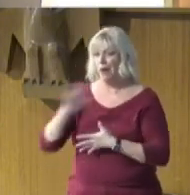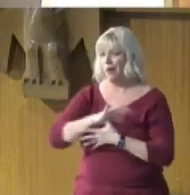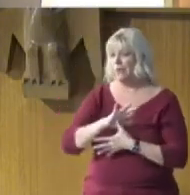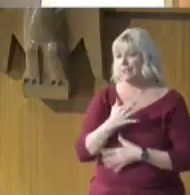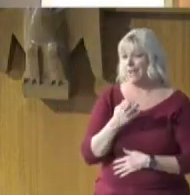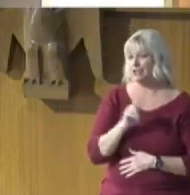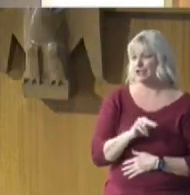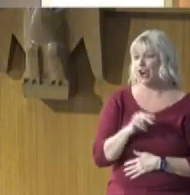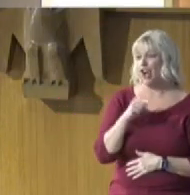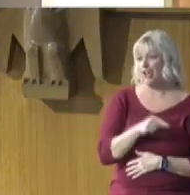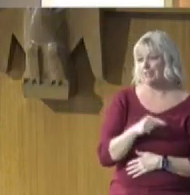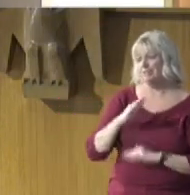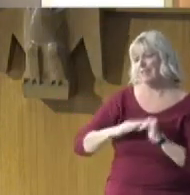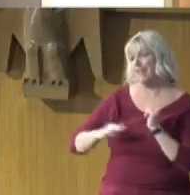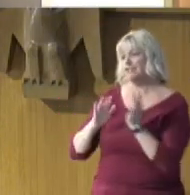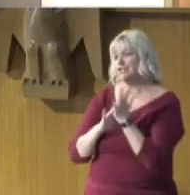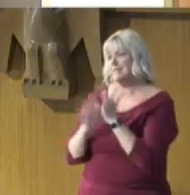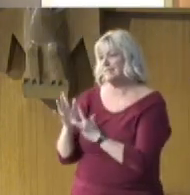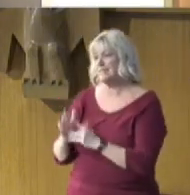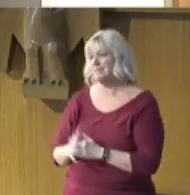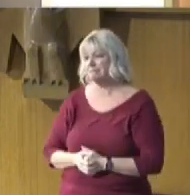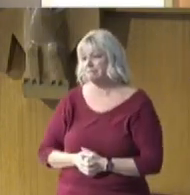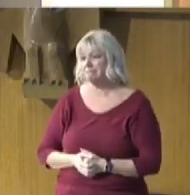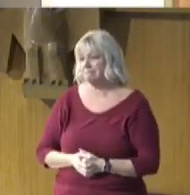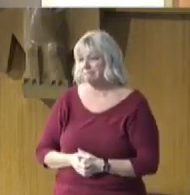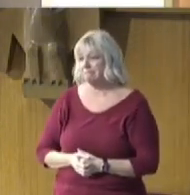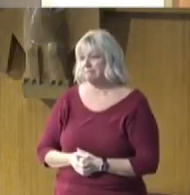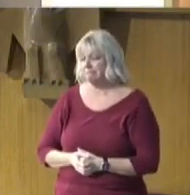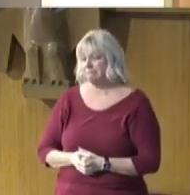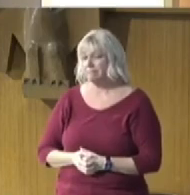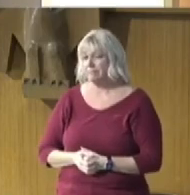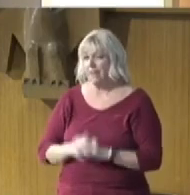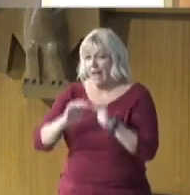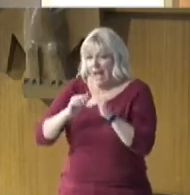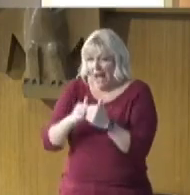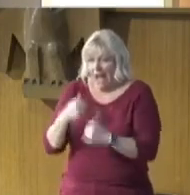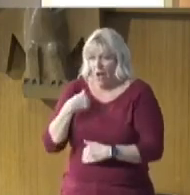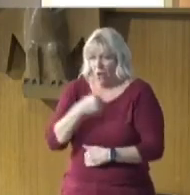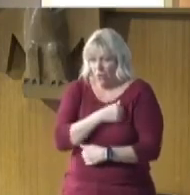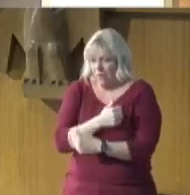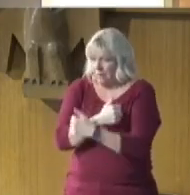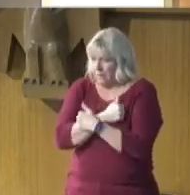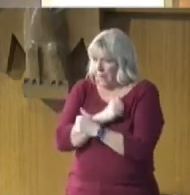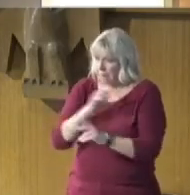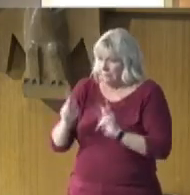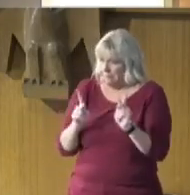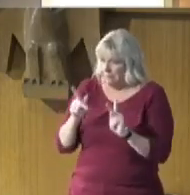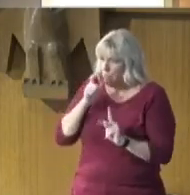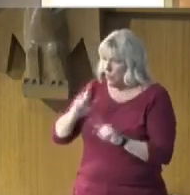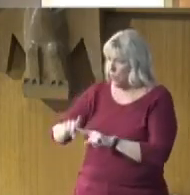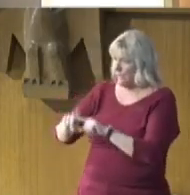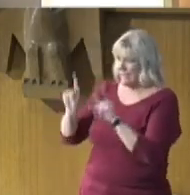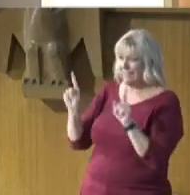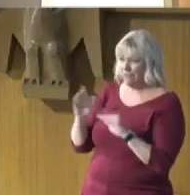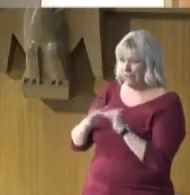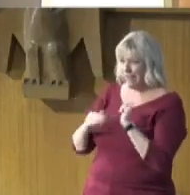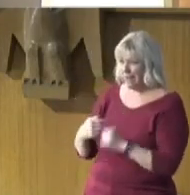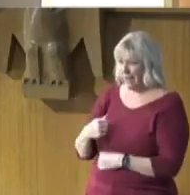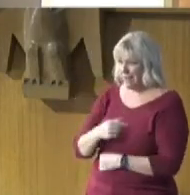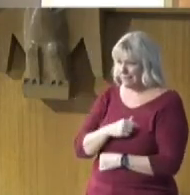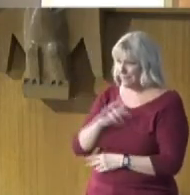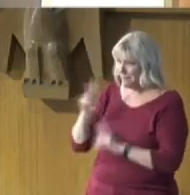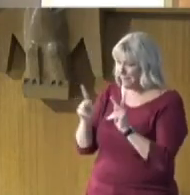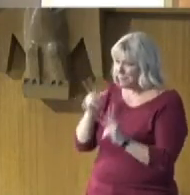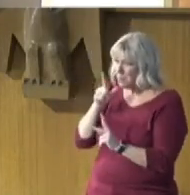John over the ways of Jesus. How do we love the people who are not like us, the people who are difficult to